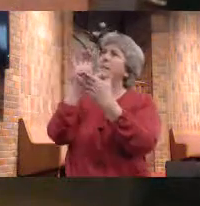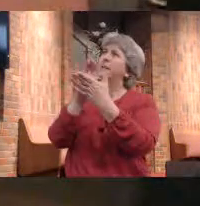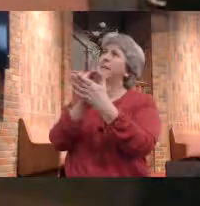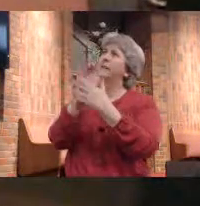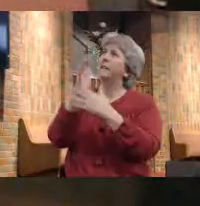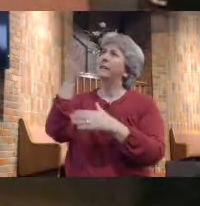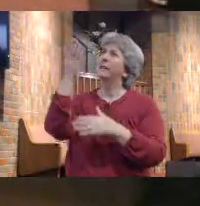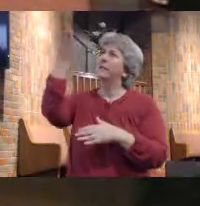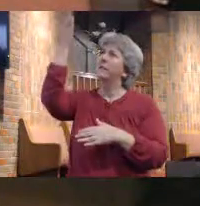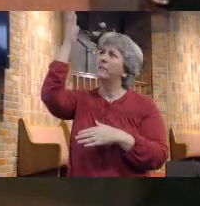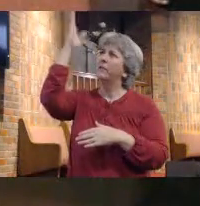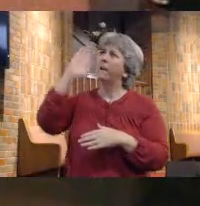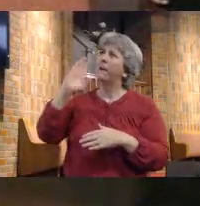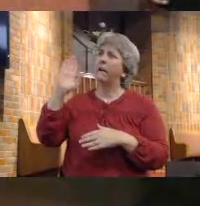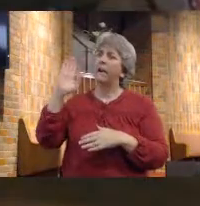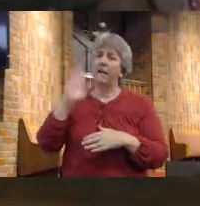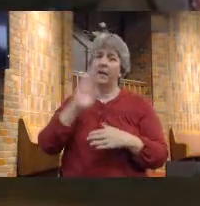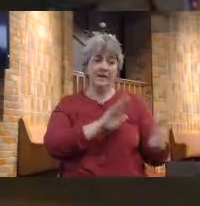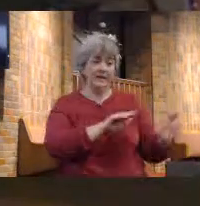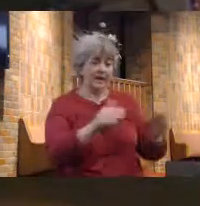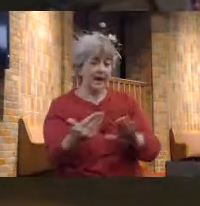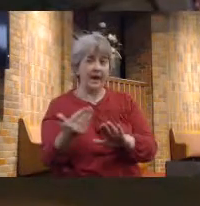who gives life to the dead and